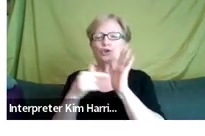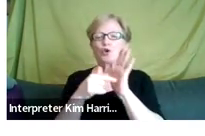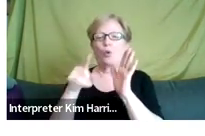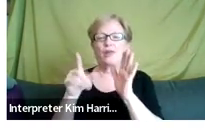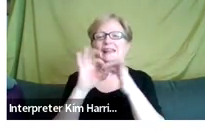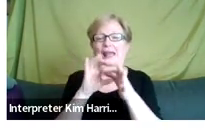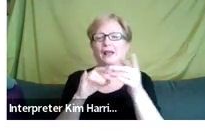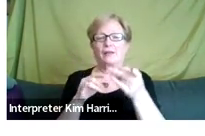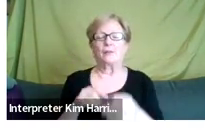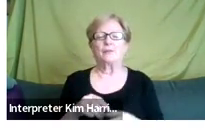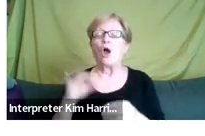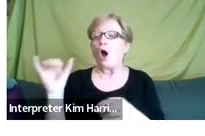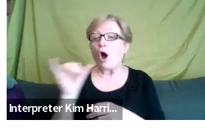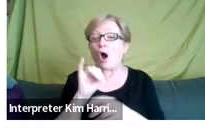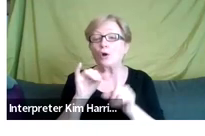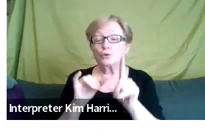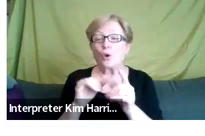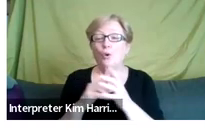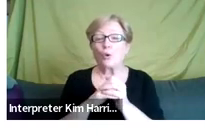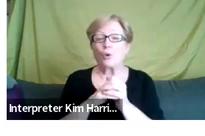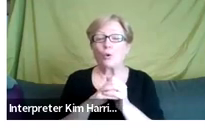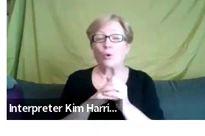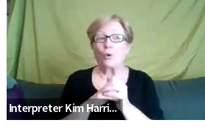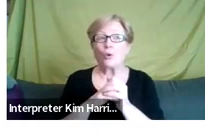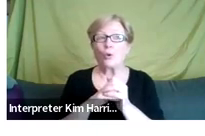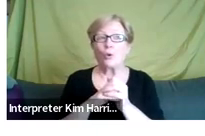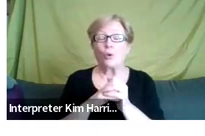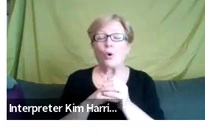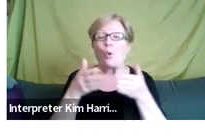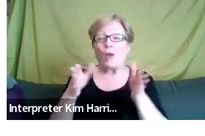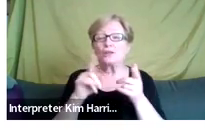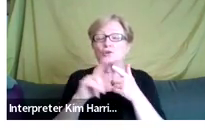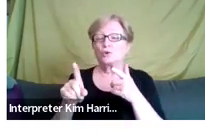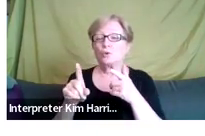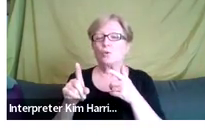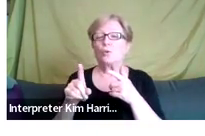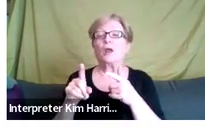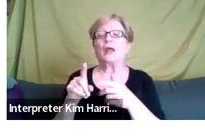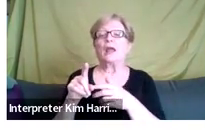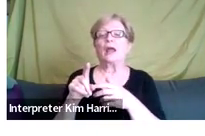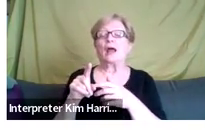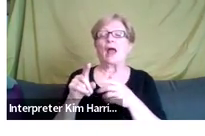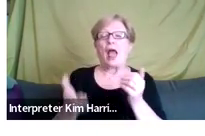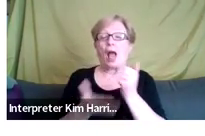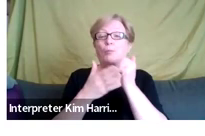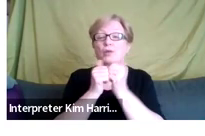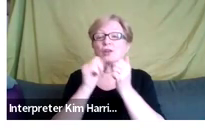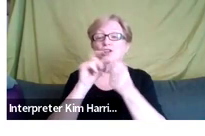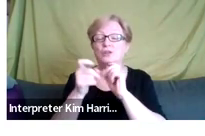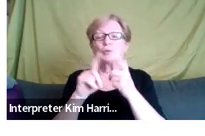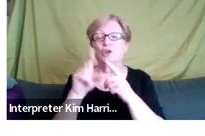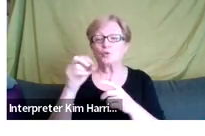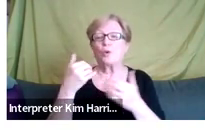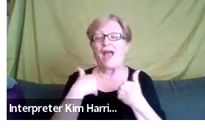that. But also, as far as like ways to implement the systemic changes, we do have a couple of